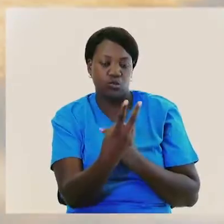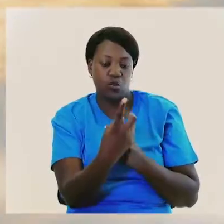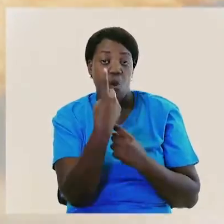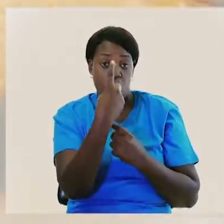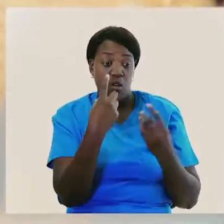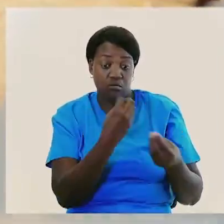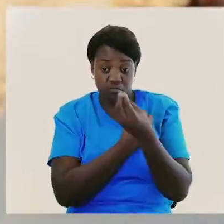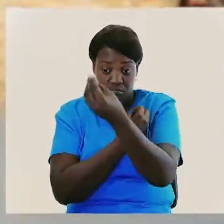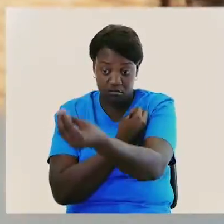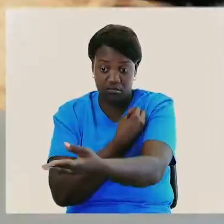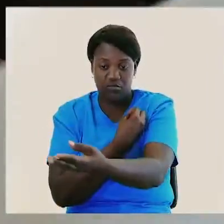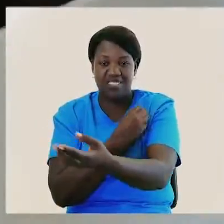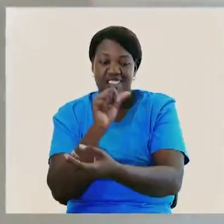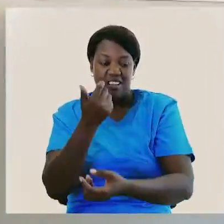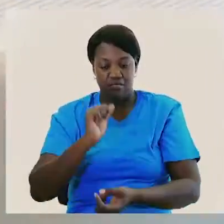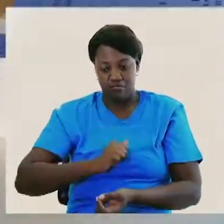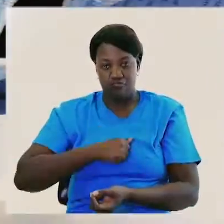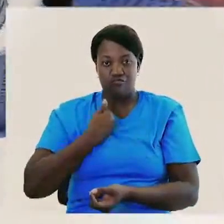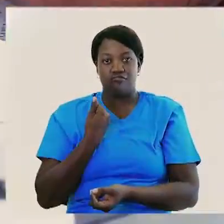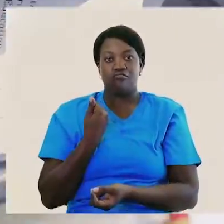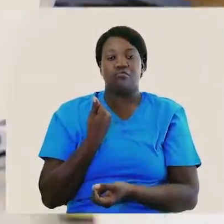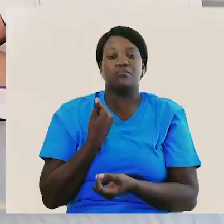one, and I'll take the other one.